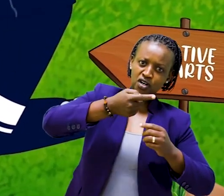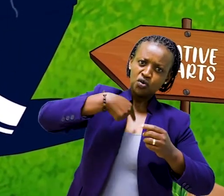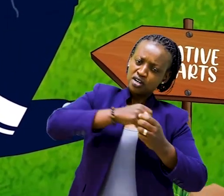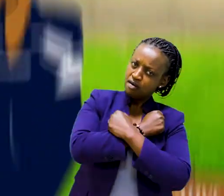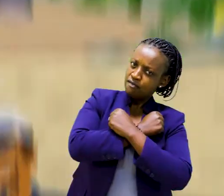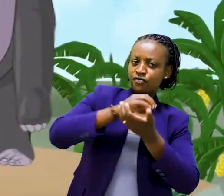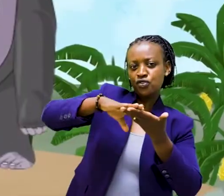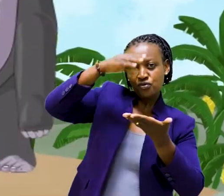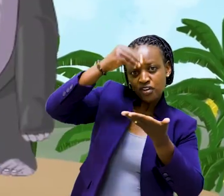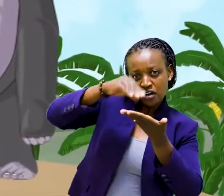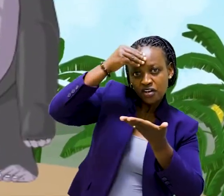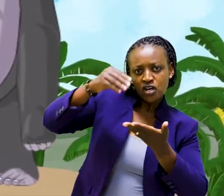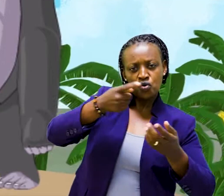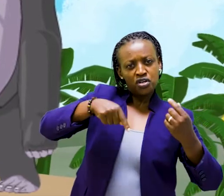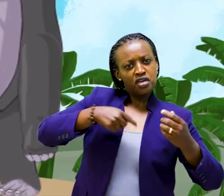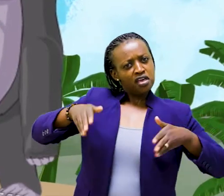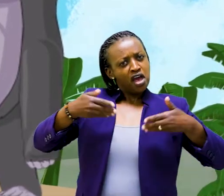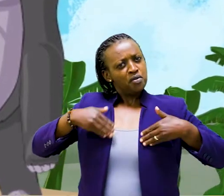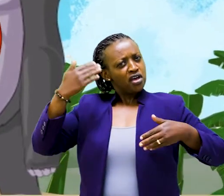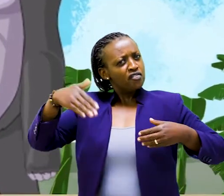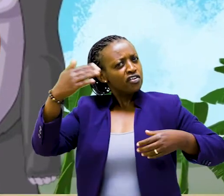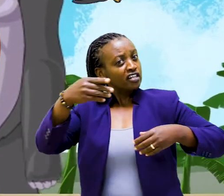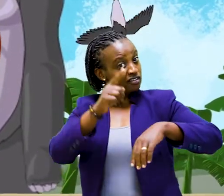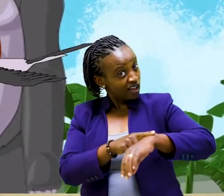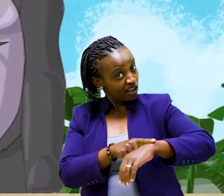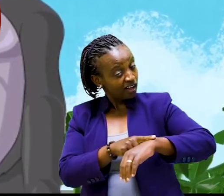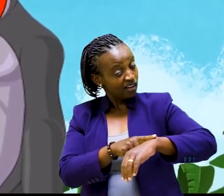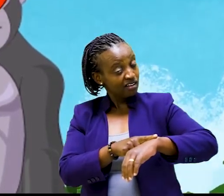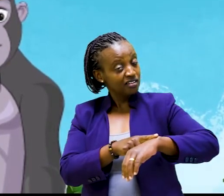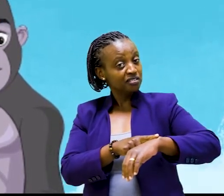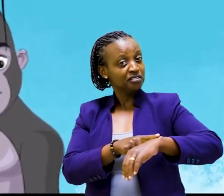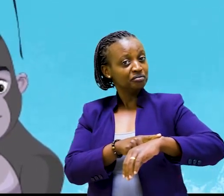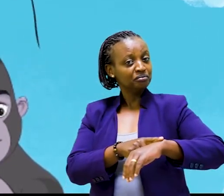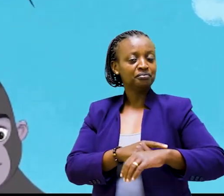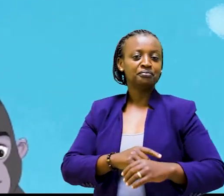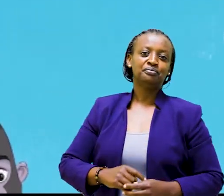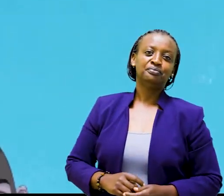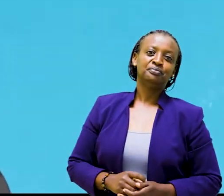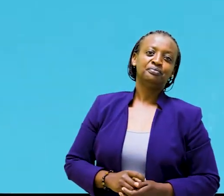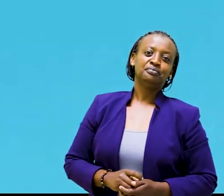we love to learn. We are happy every time.